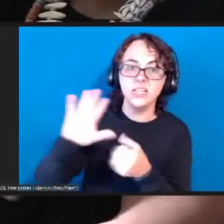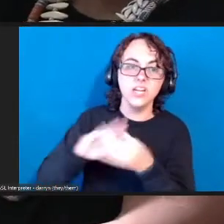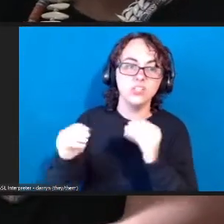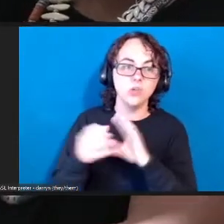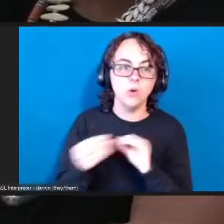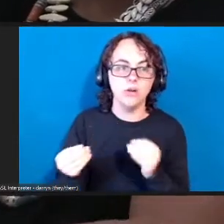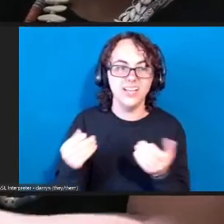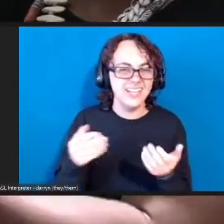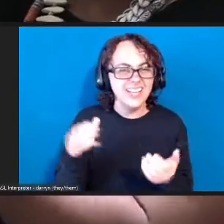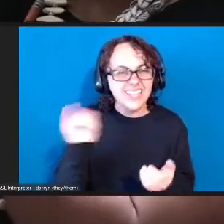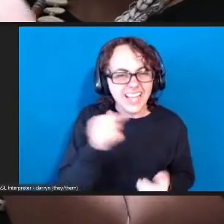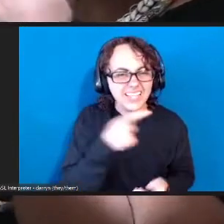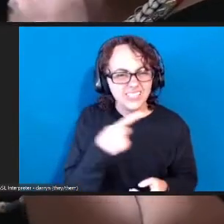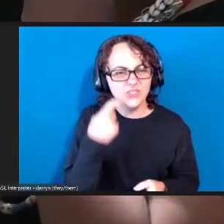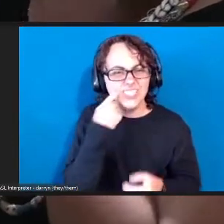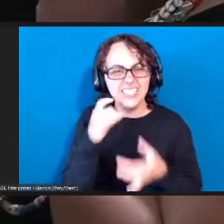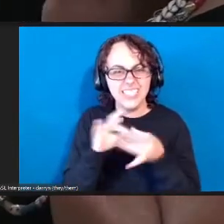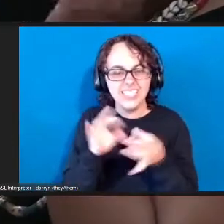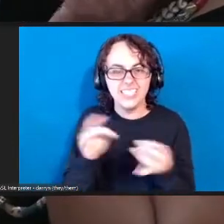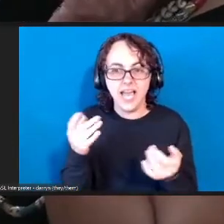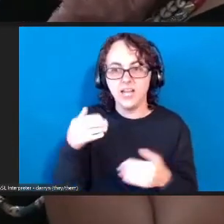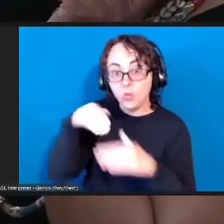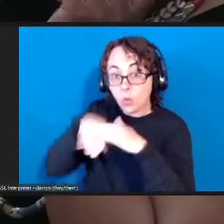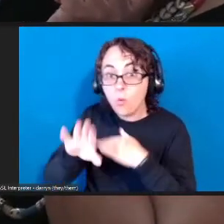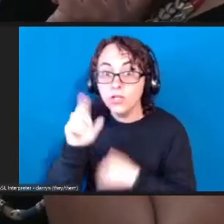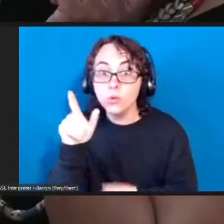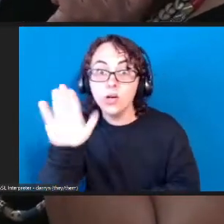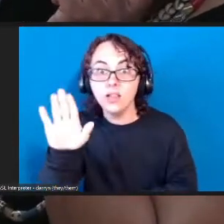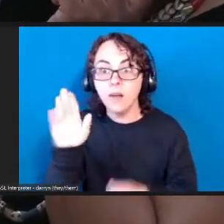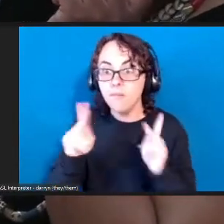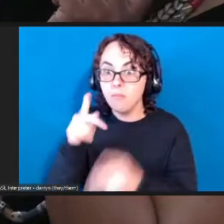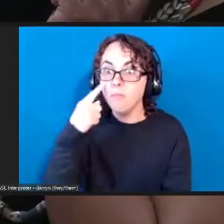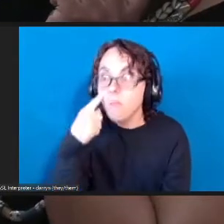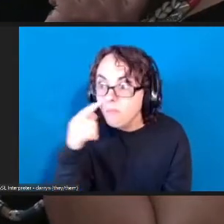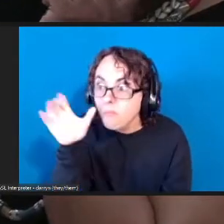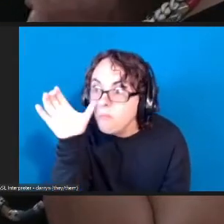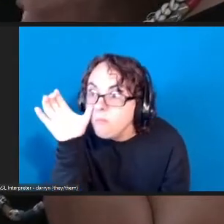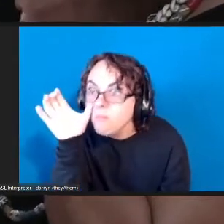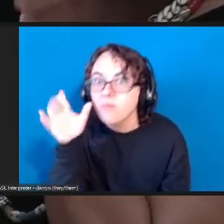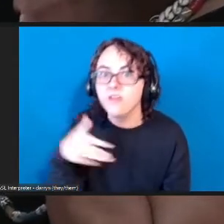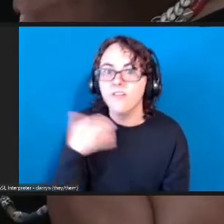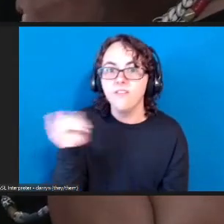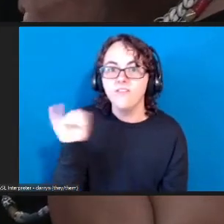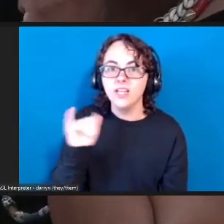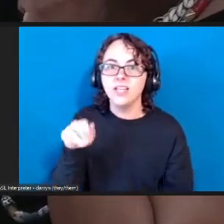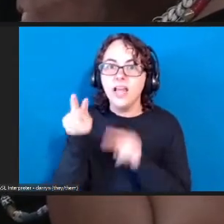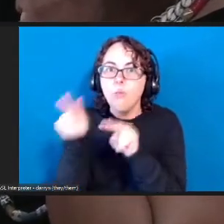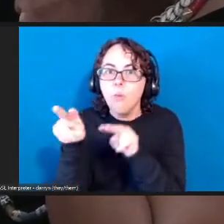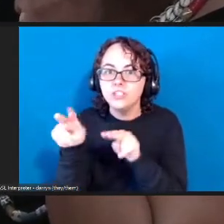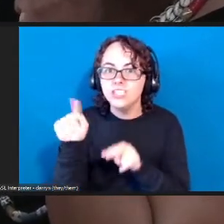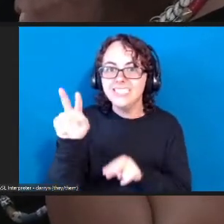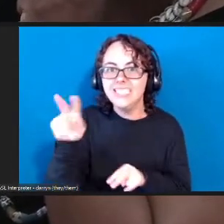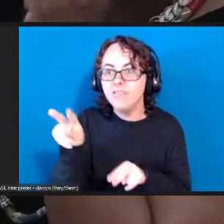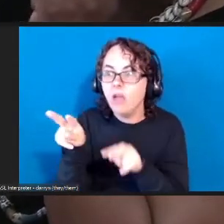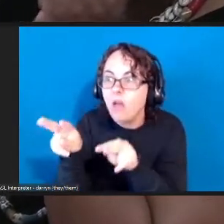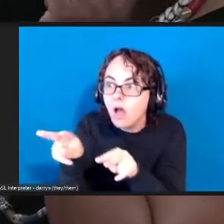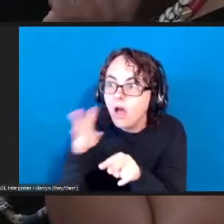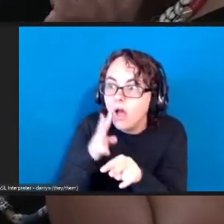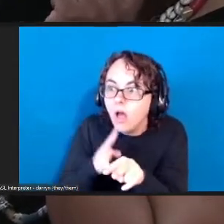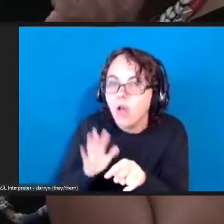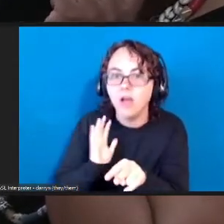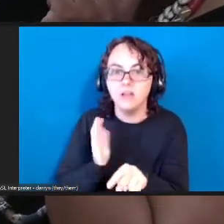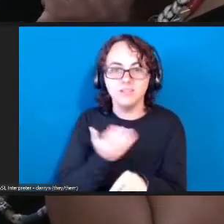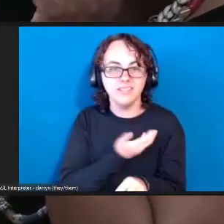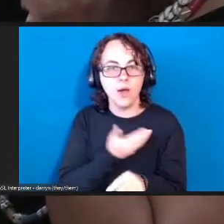television show with people who have nothing, who know nothing about that culture and did not live in that culture, and are, you know, using it for